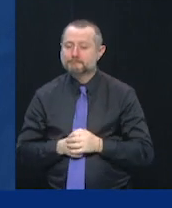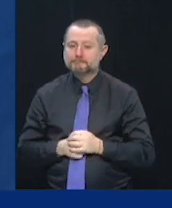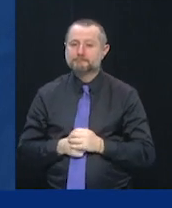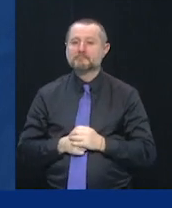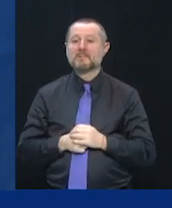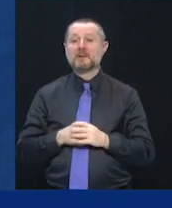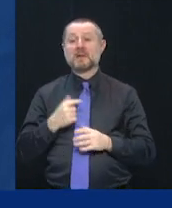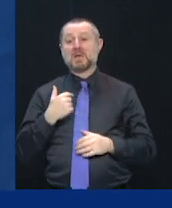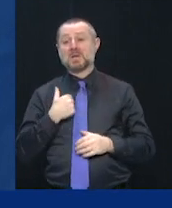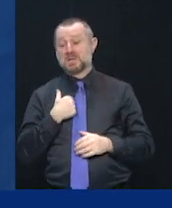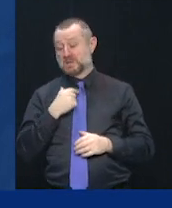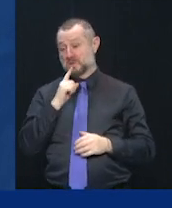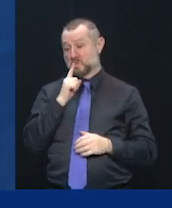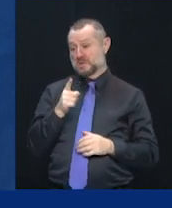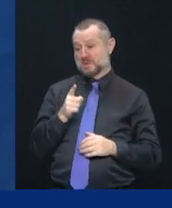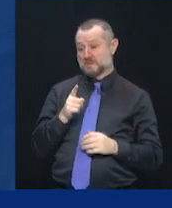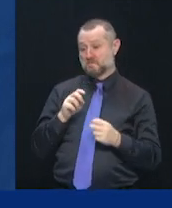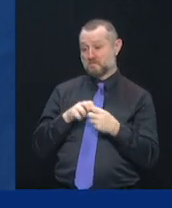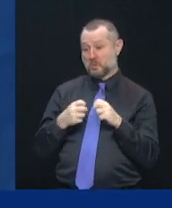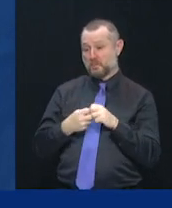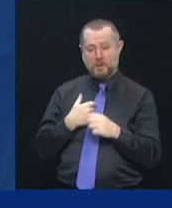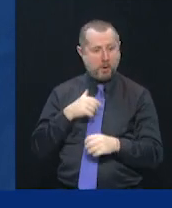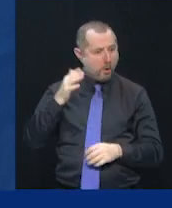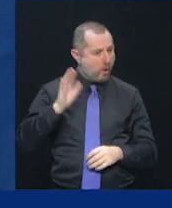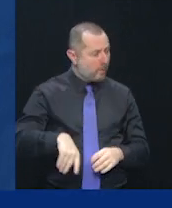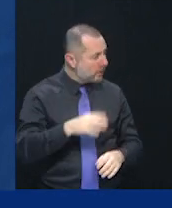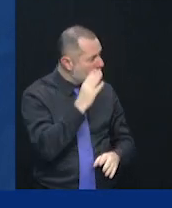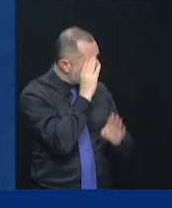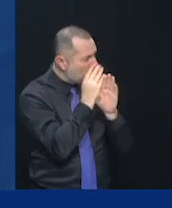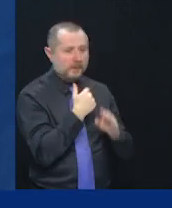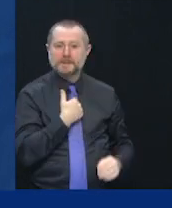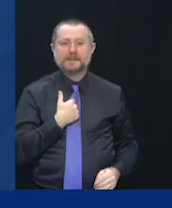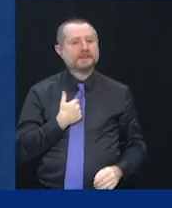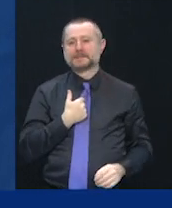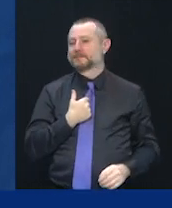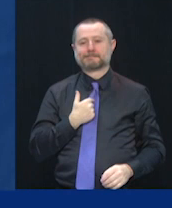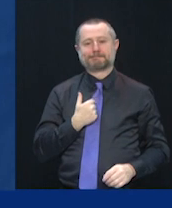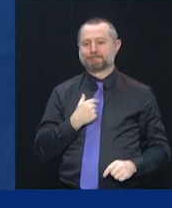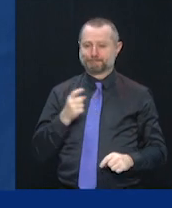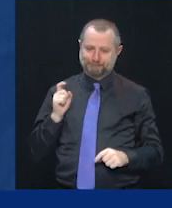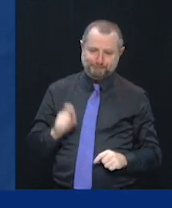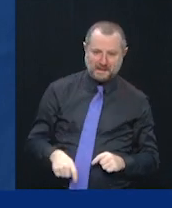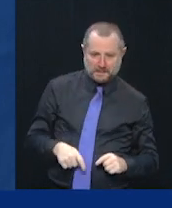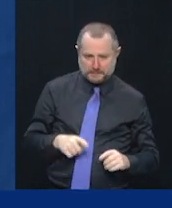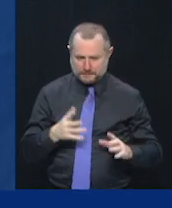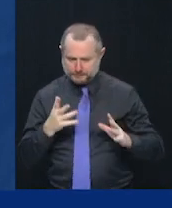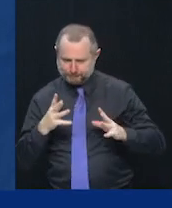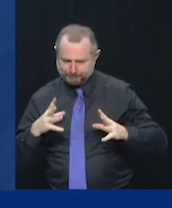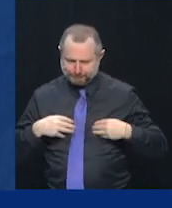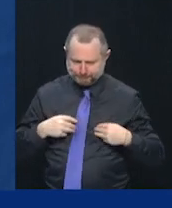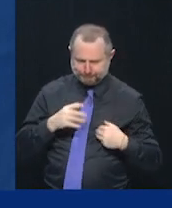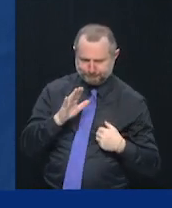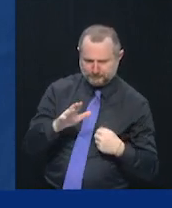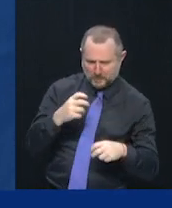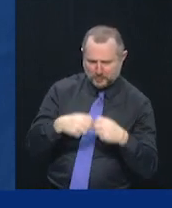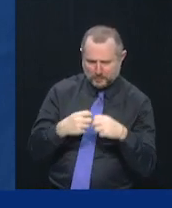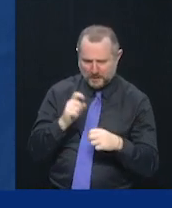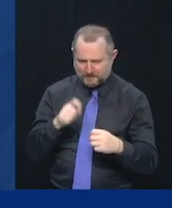camouflaging a problem, because you never solve a problem that you're unwilling to admit. A perfect